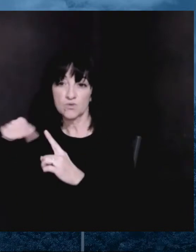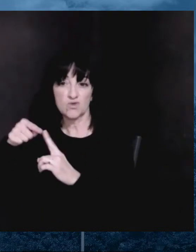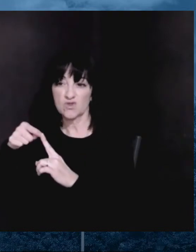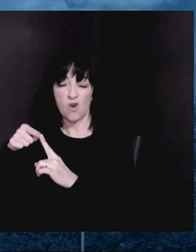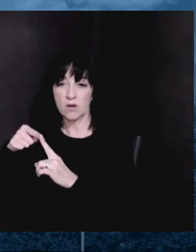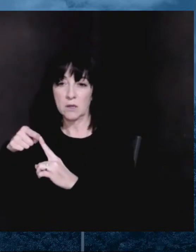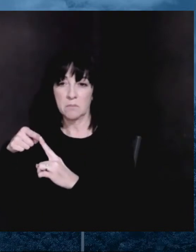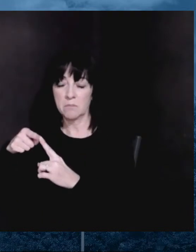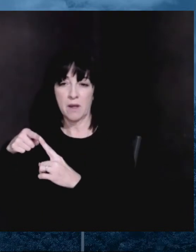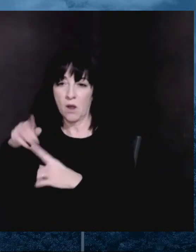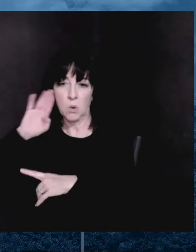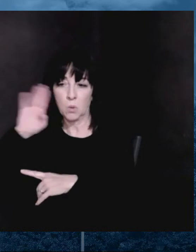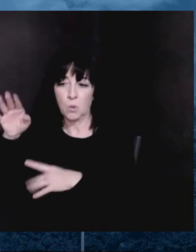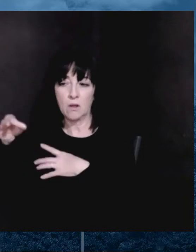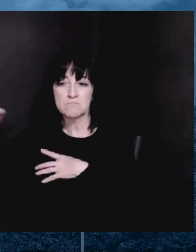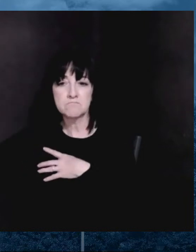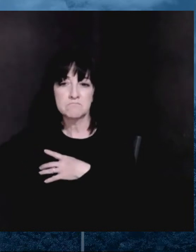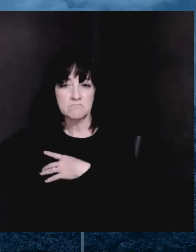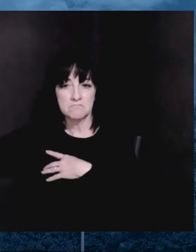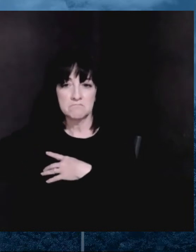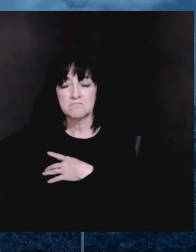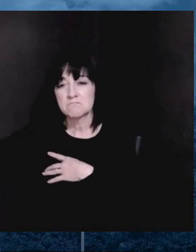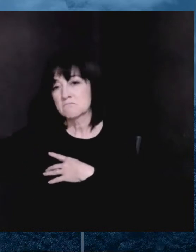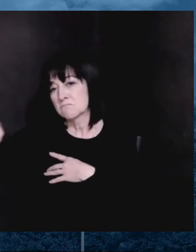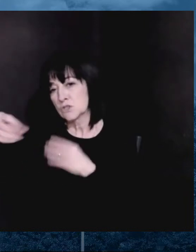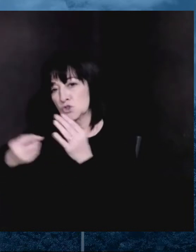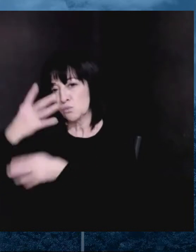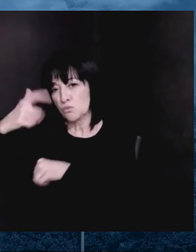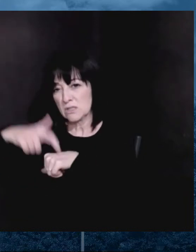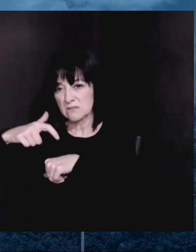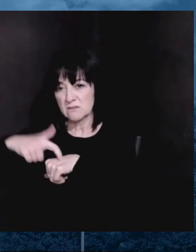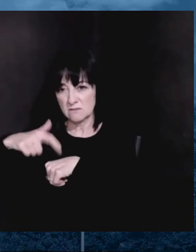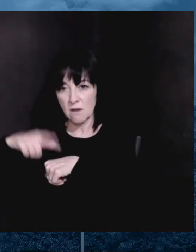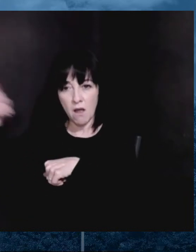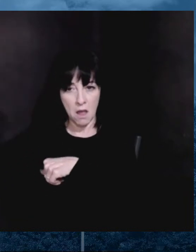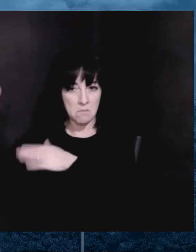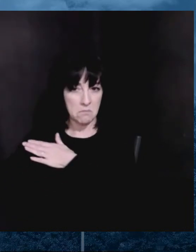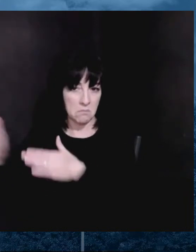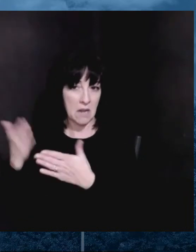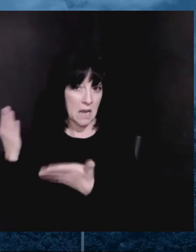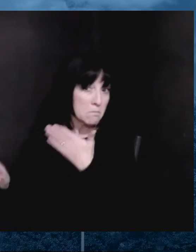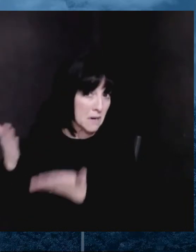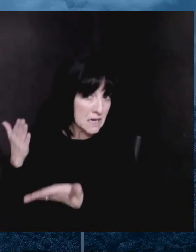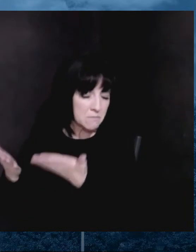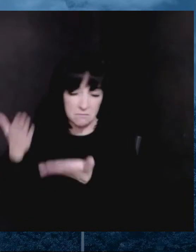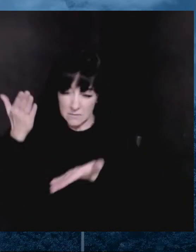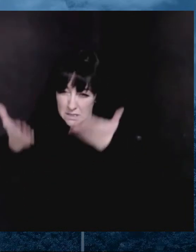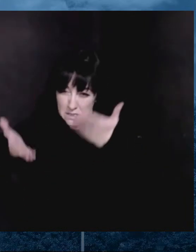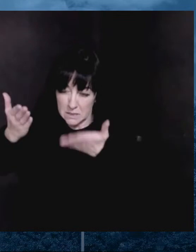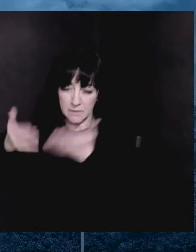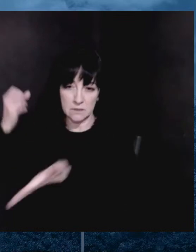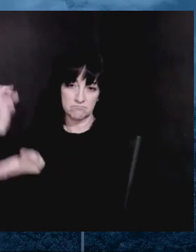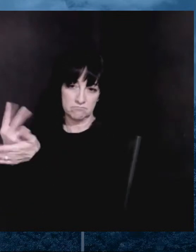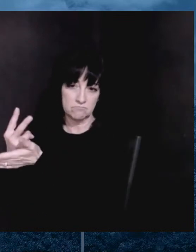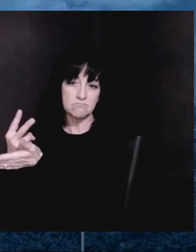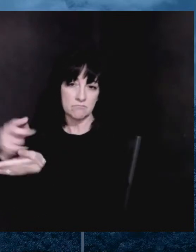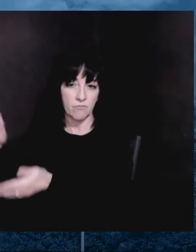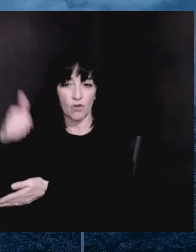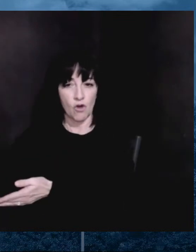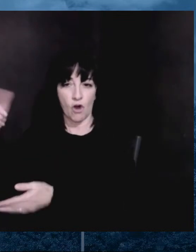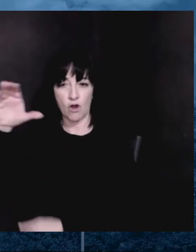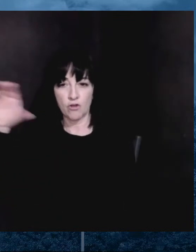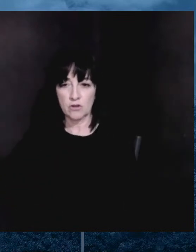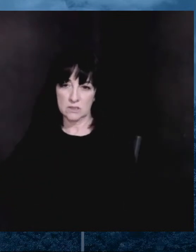coming our way. But certainly we will keep our eyes open and are eagerly awaiting even